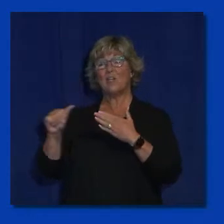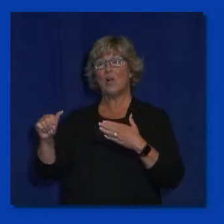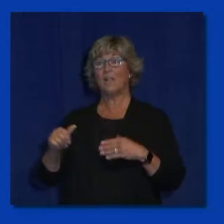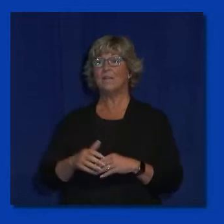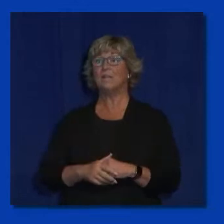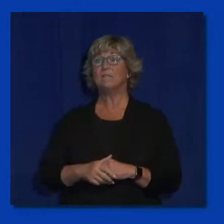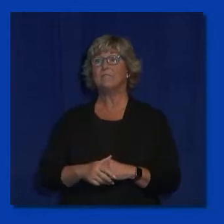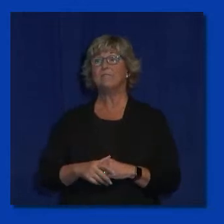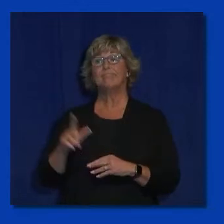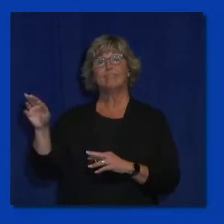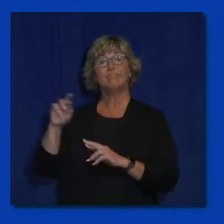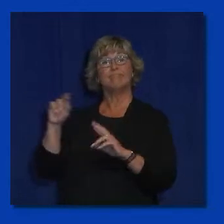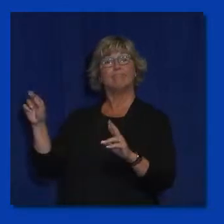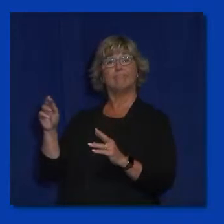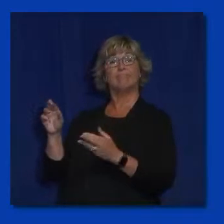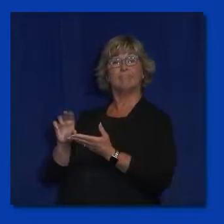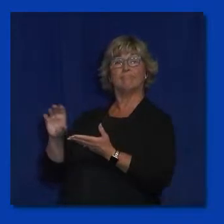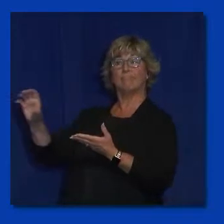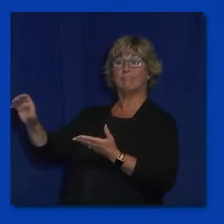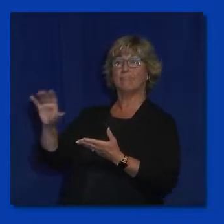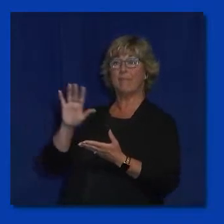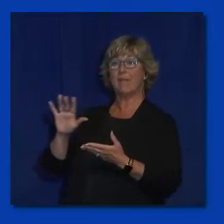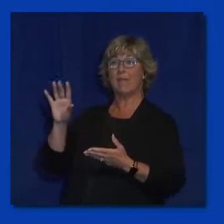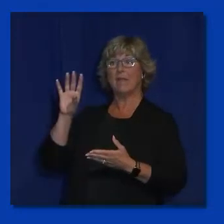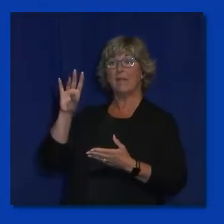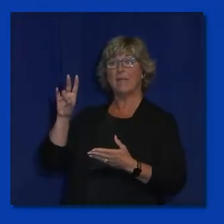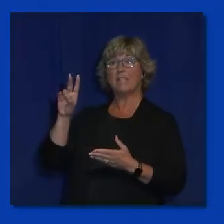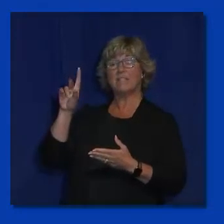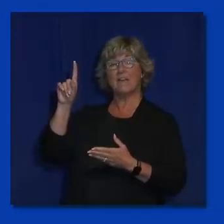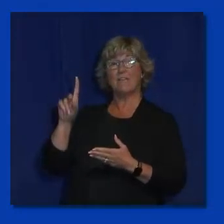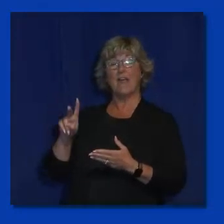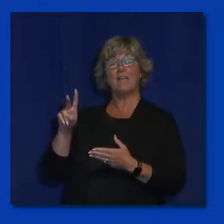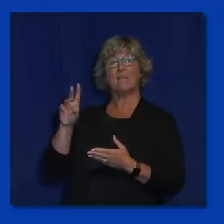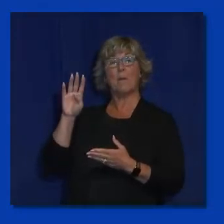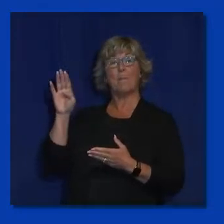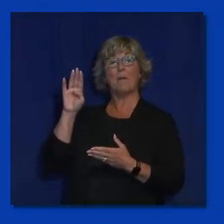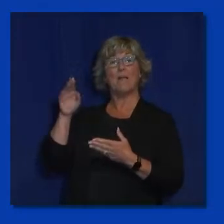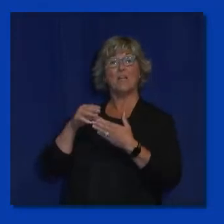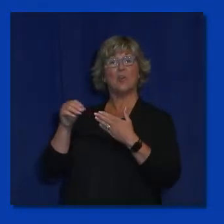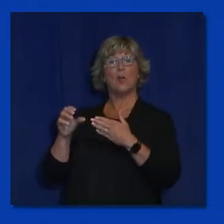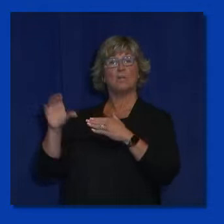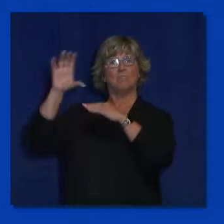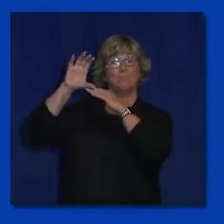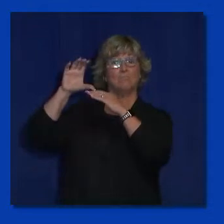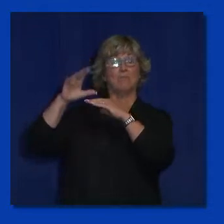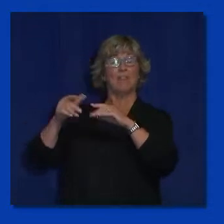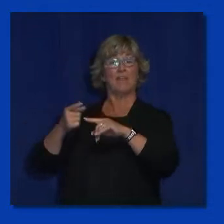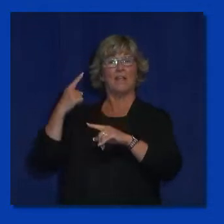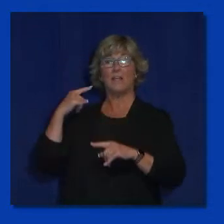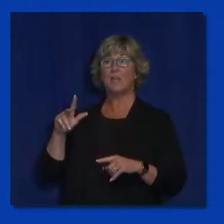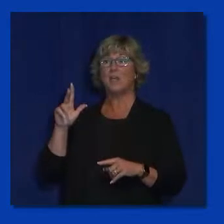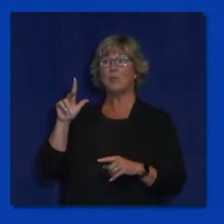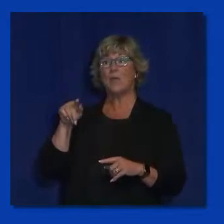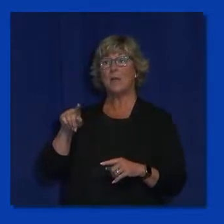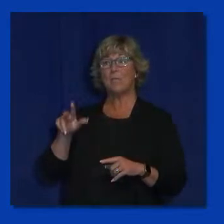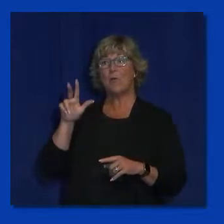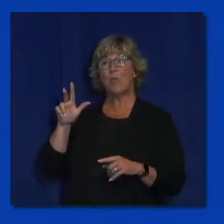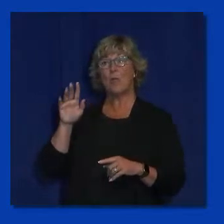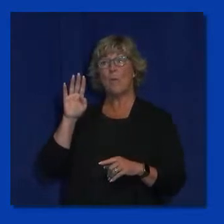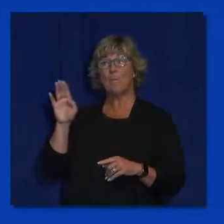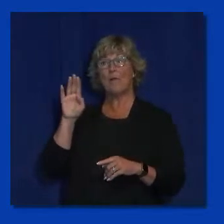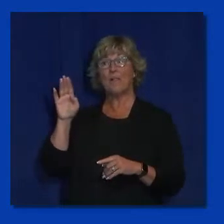day fund deposits now about $7.5 billion higher than it was last year, $23.3